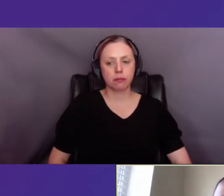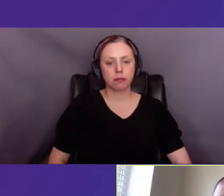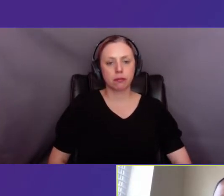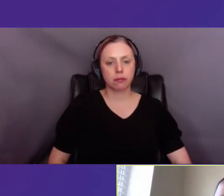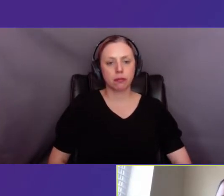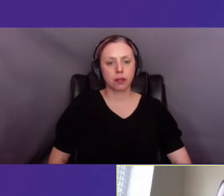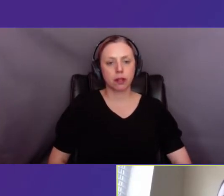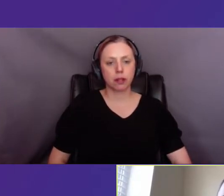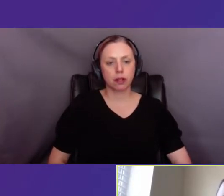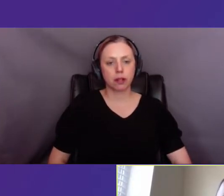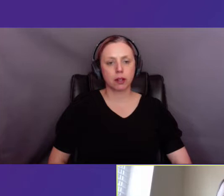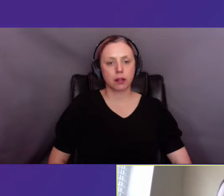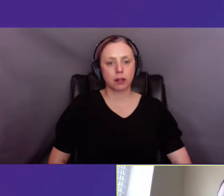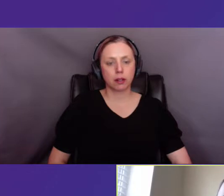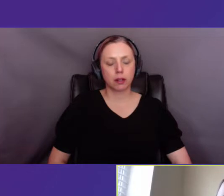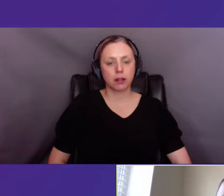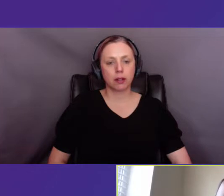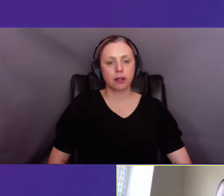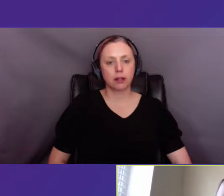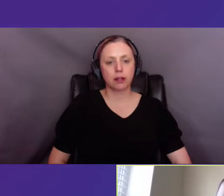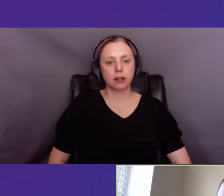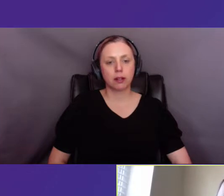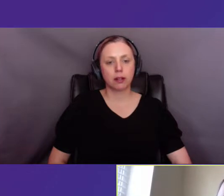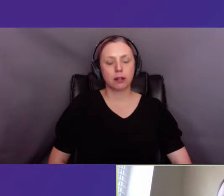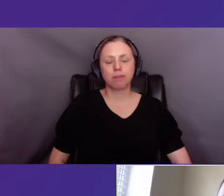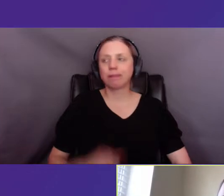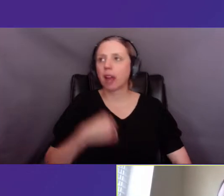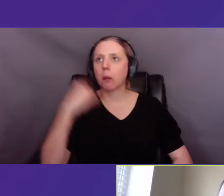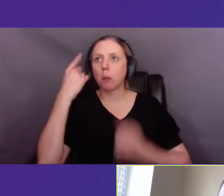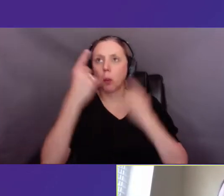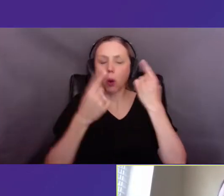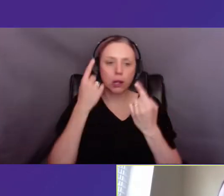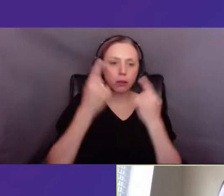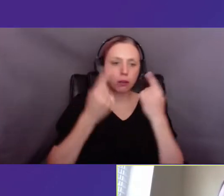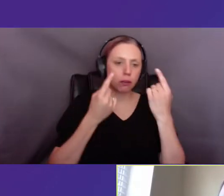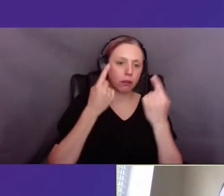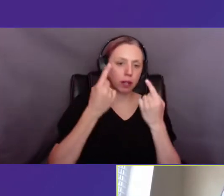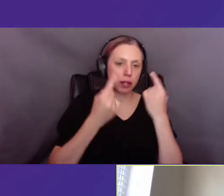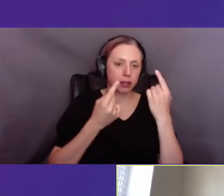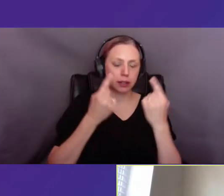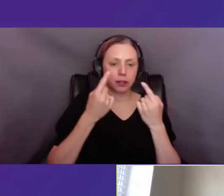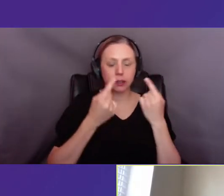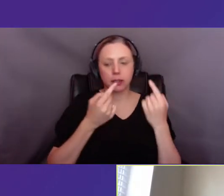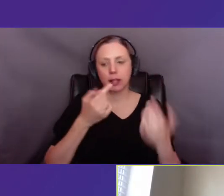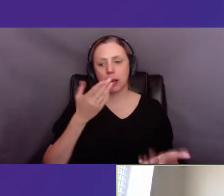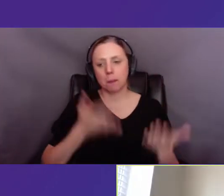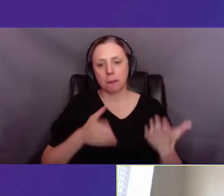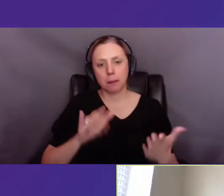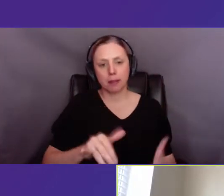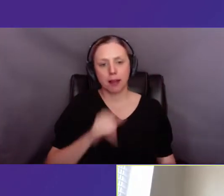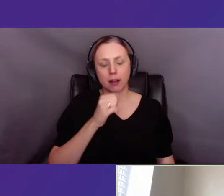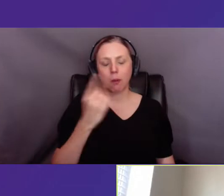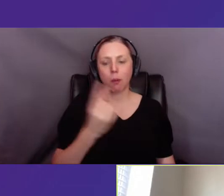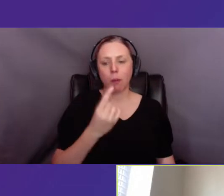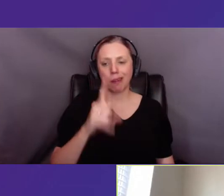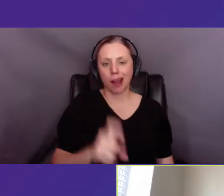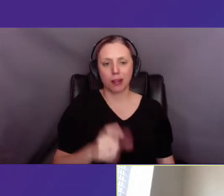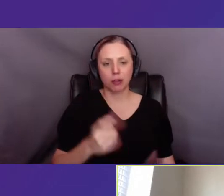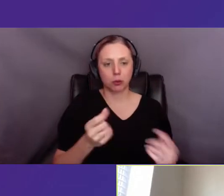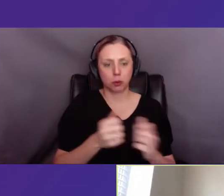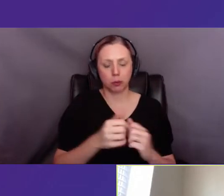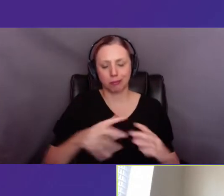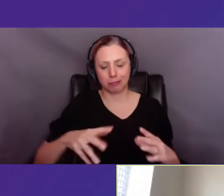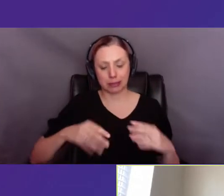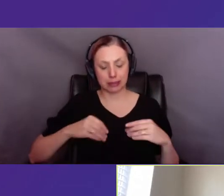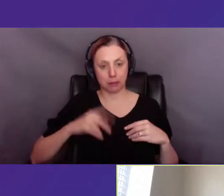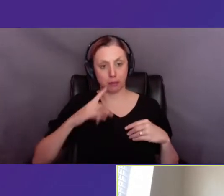I wonder if maybe that has to do with not only just seeking acceptance, right, as young people,